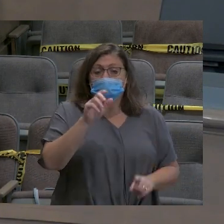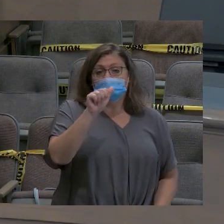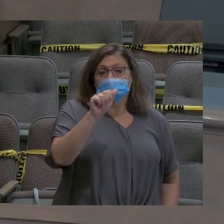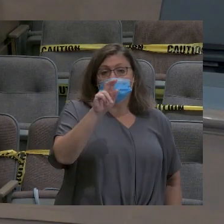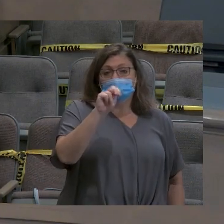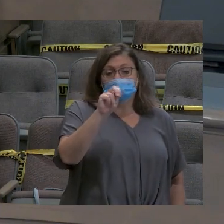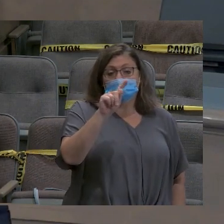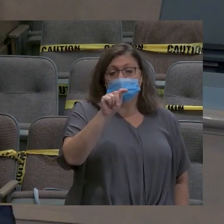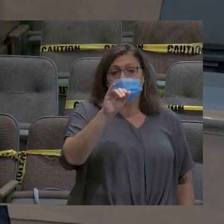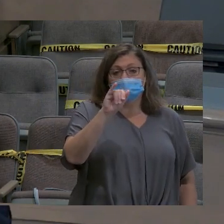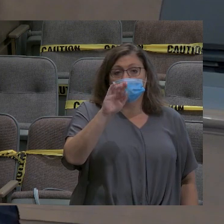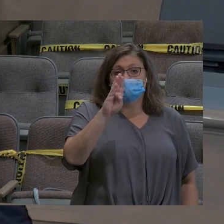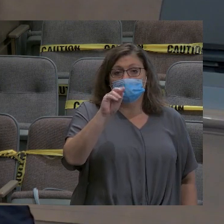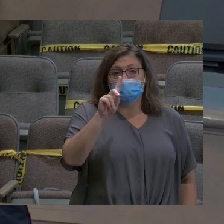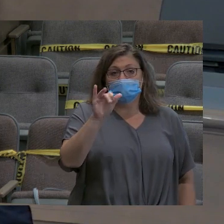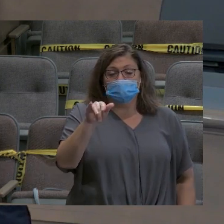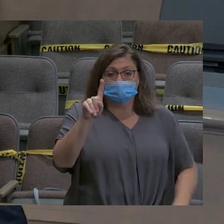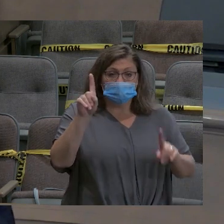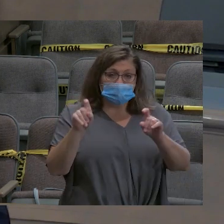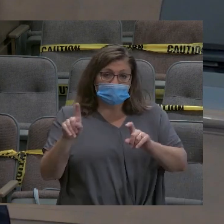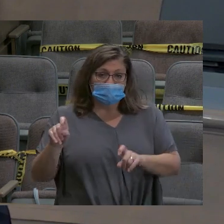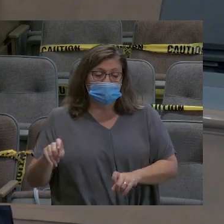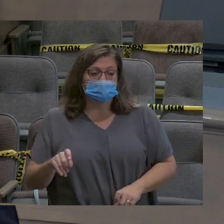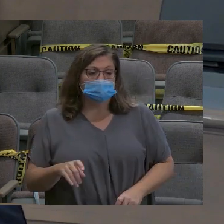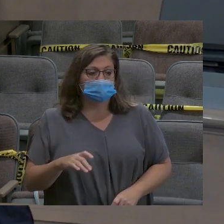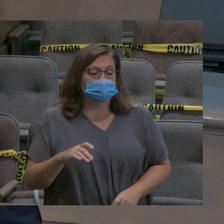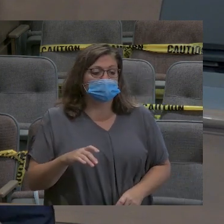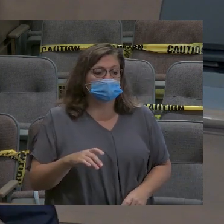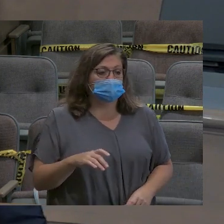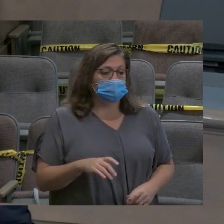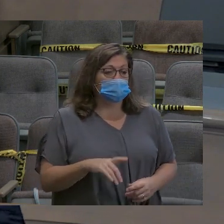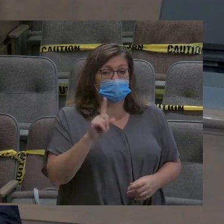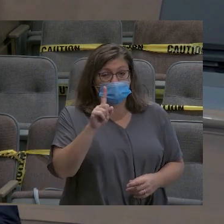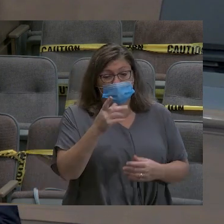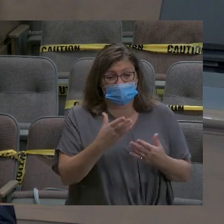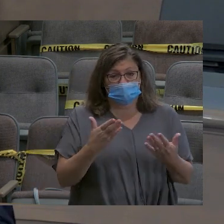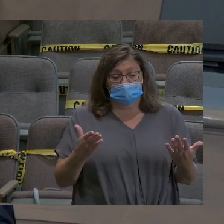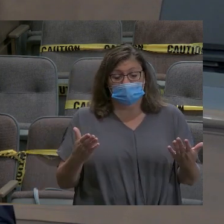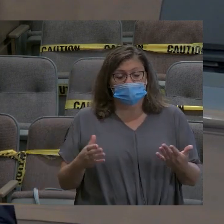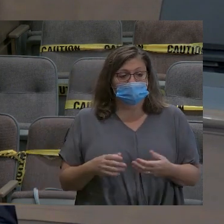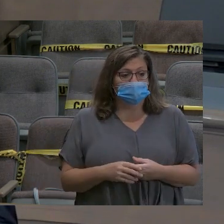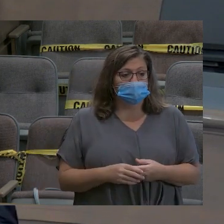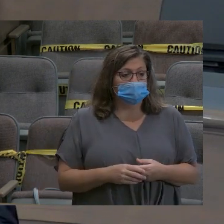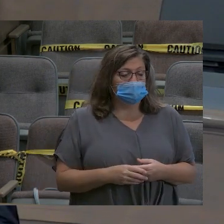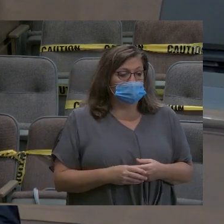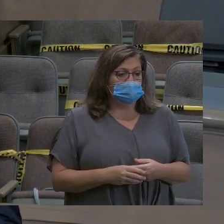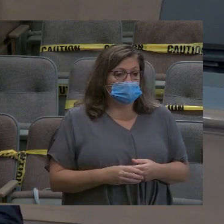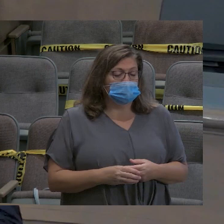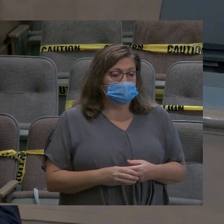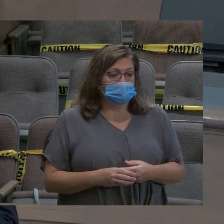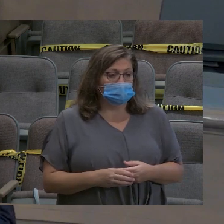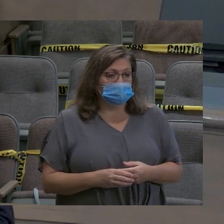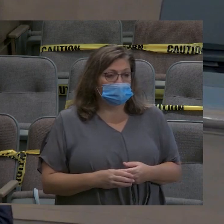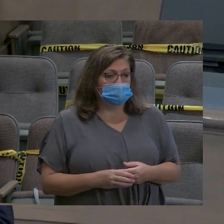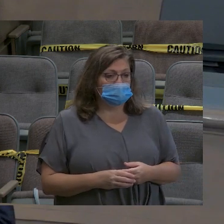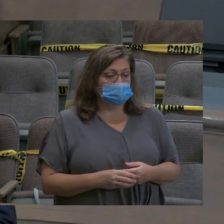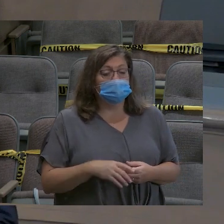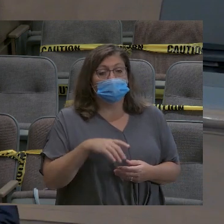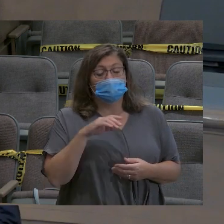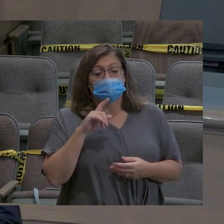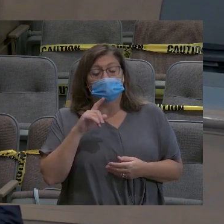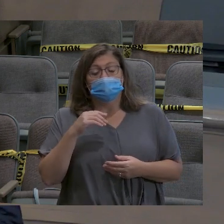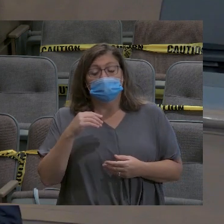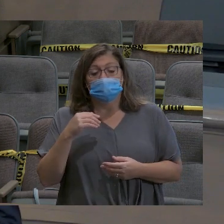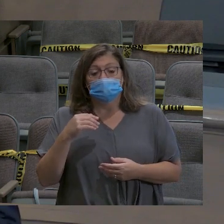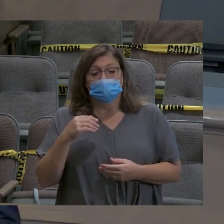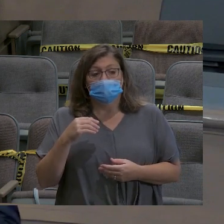it was discussed in one of the task force meetings that one of the earliest antibody testing was conducted